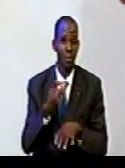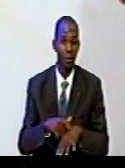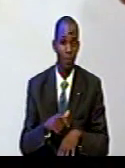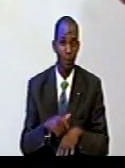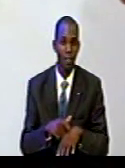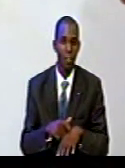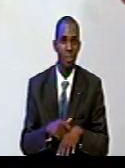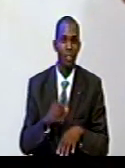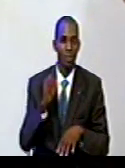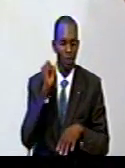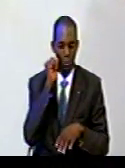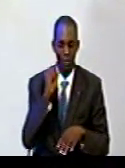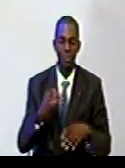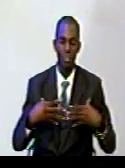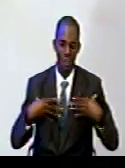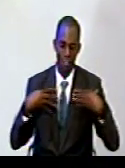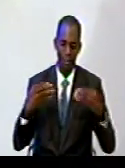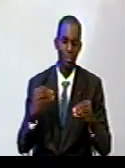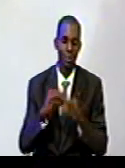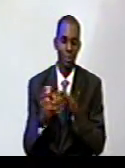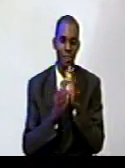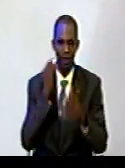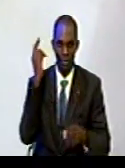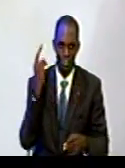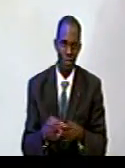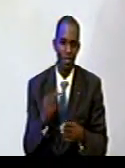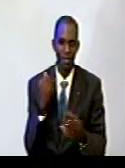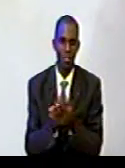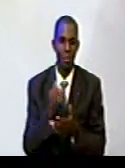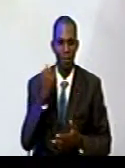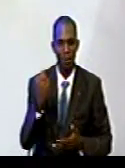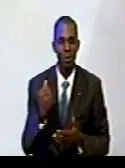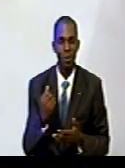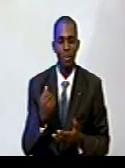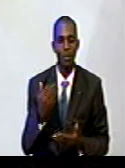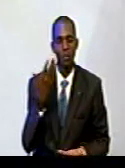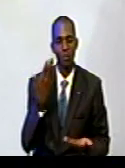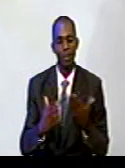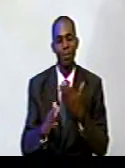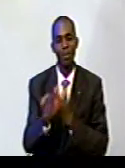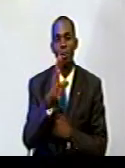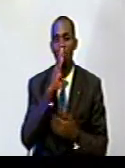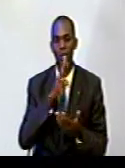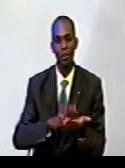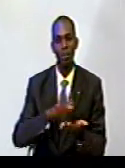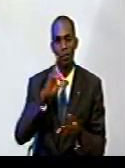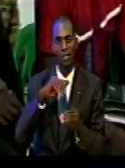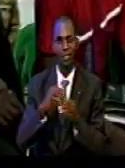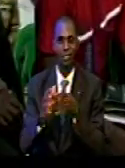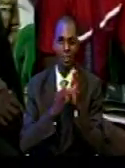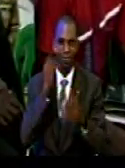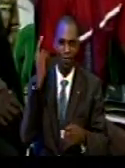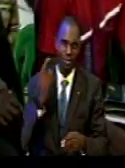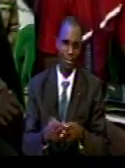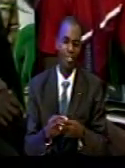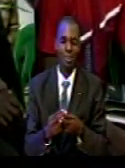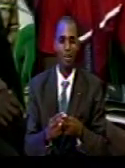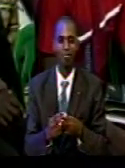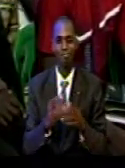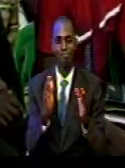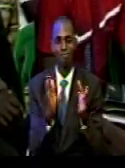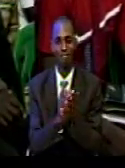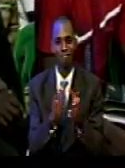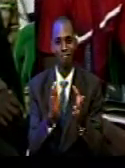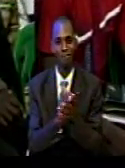done. Since that time, I'm healed in Jesus' name. May God